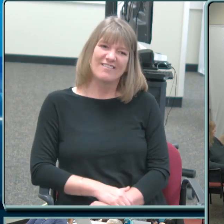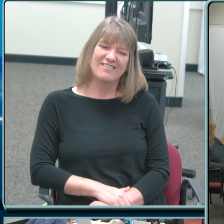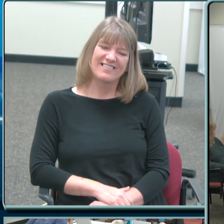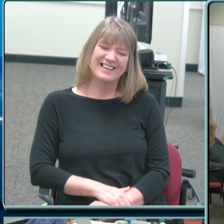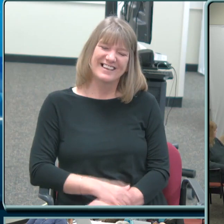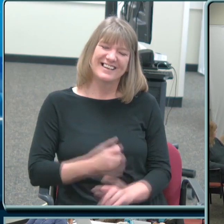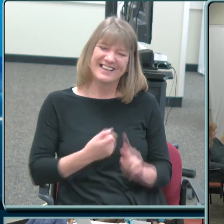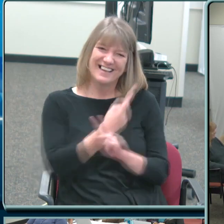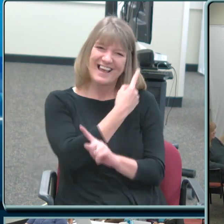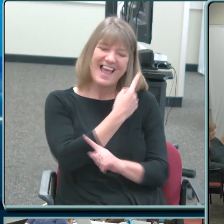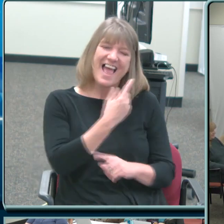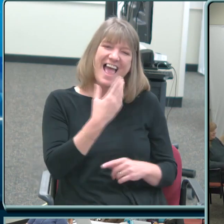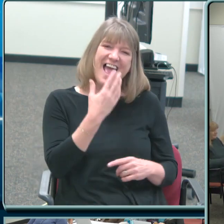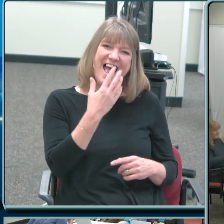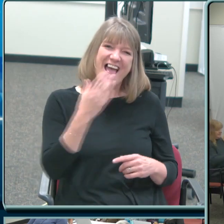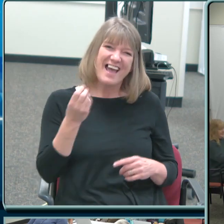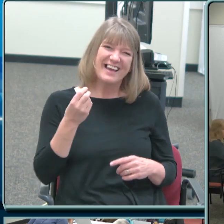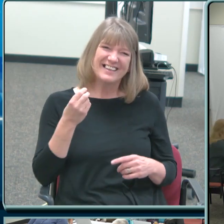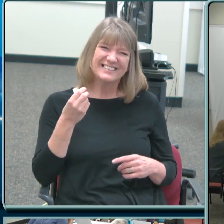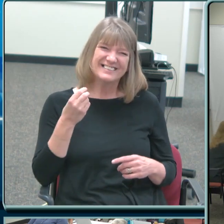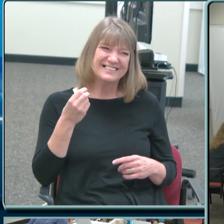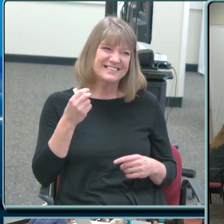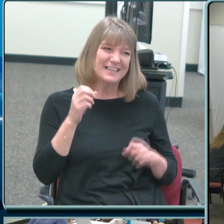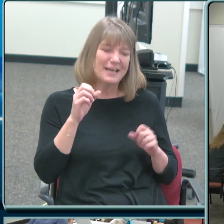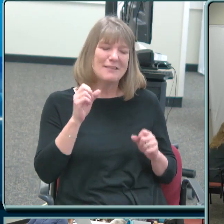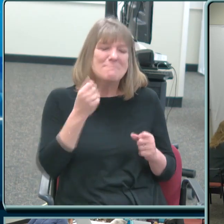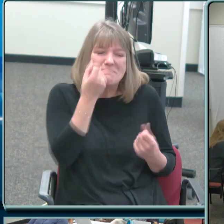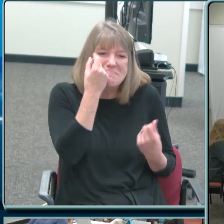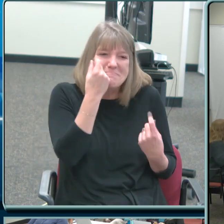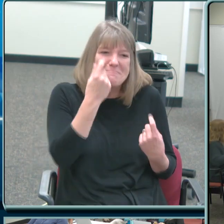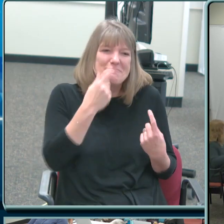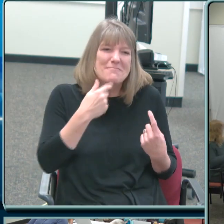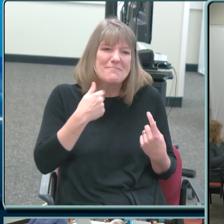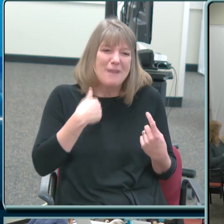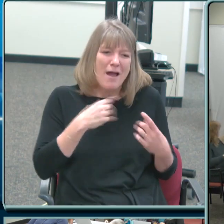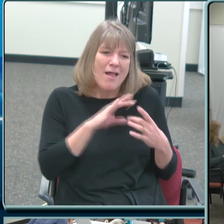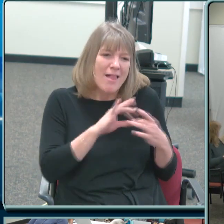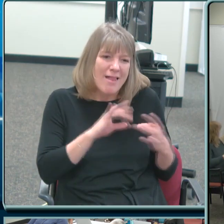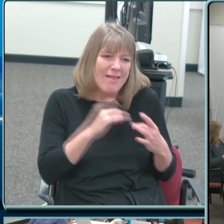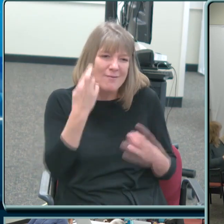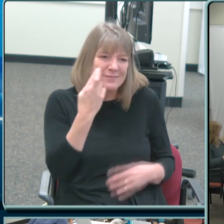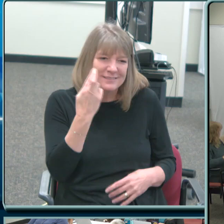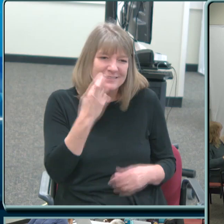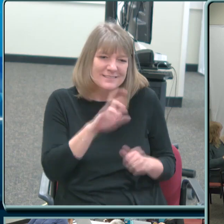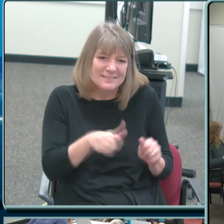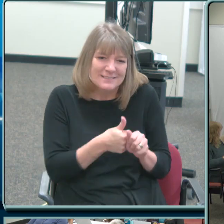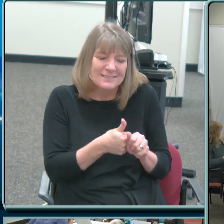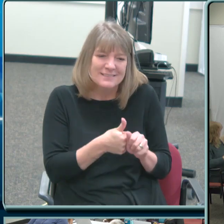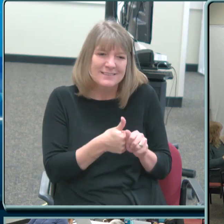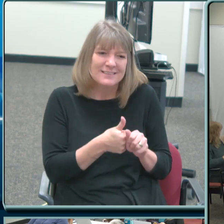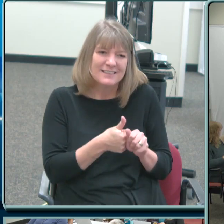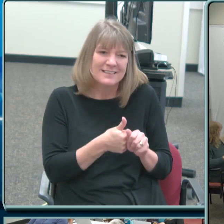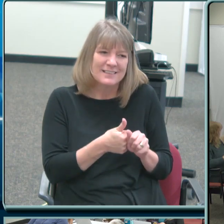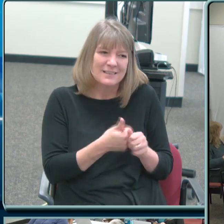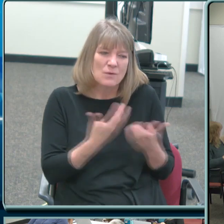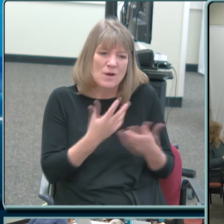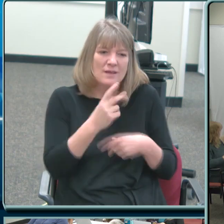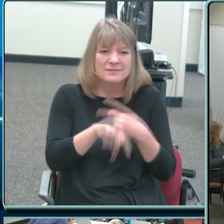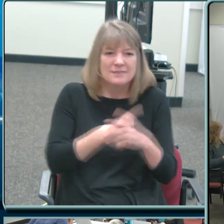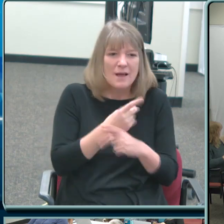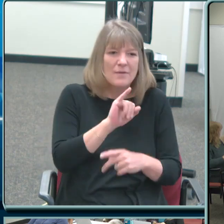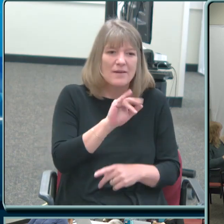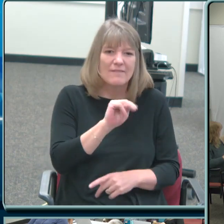And you can kind of see where I'm pulling the thread on this. What types of